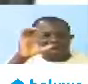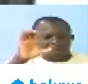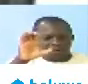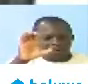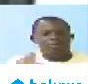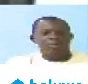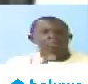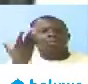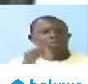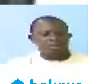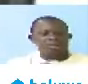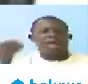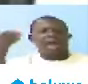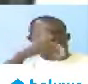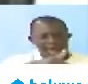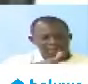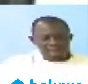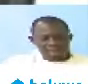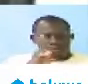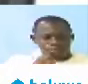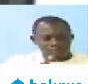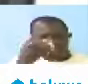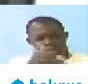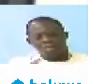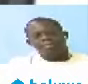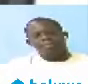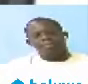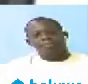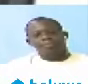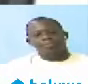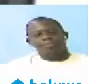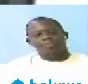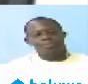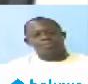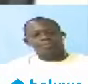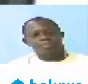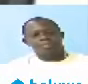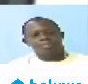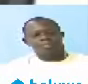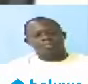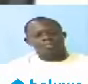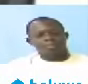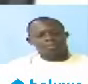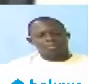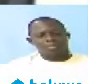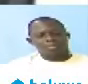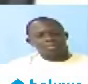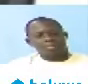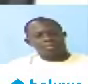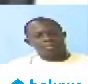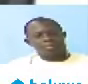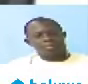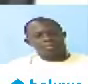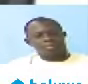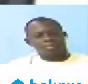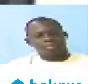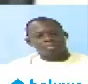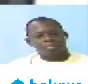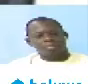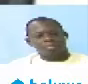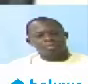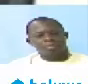engineering. So when we landed there, so in your presidential people, Charles Telo found a vehicle running Ivory Coast